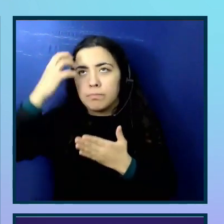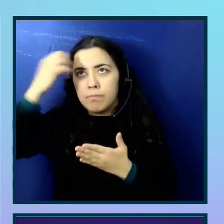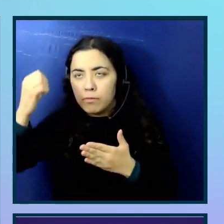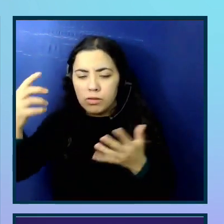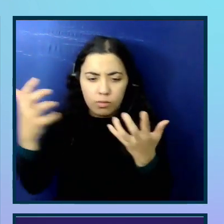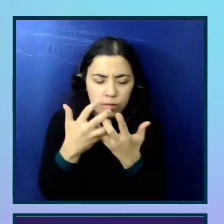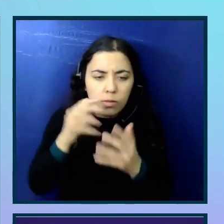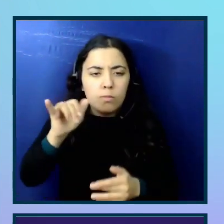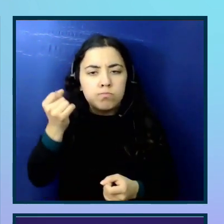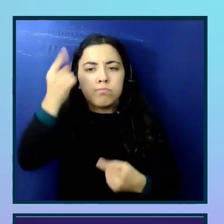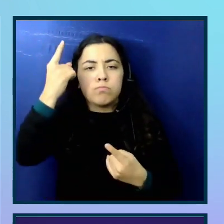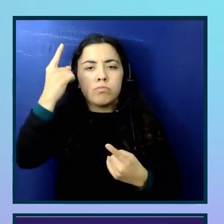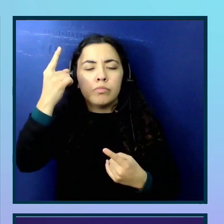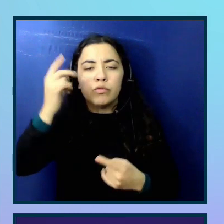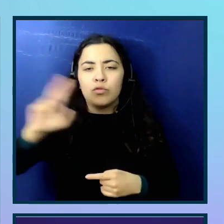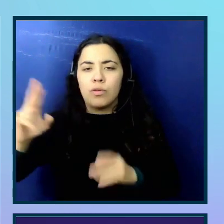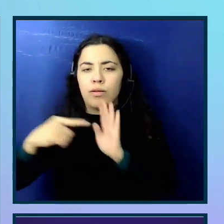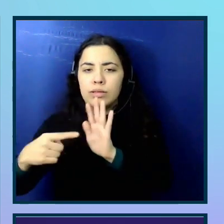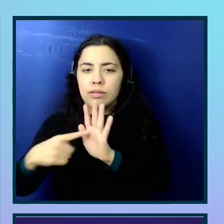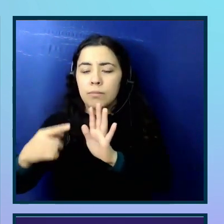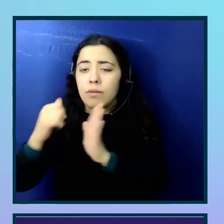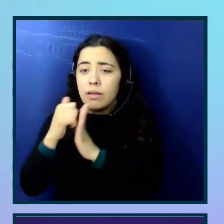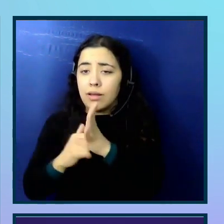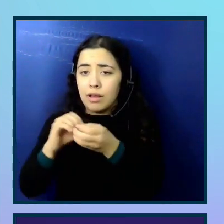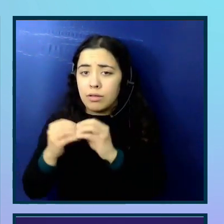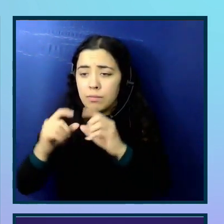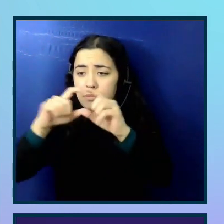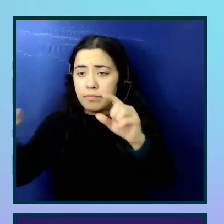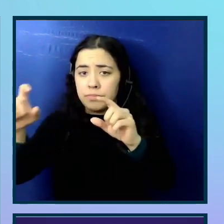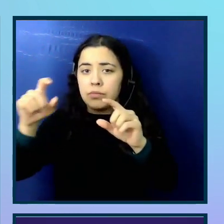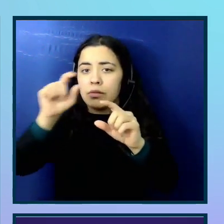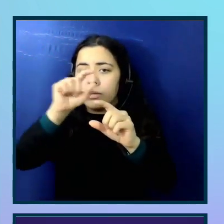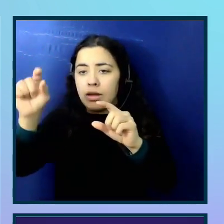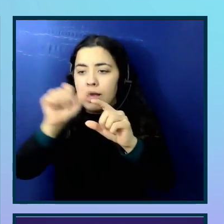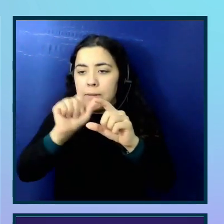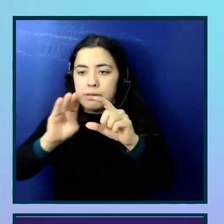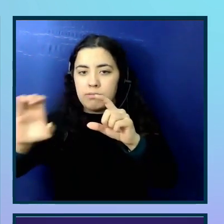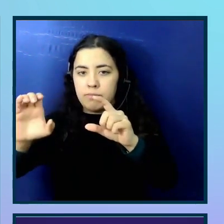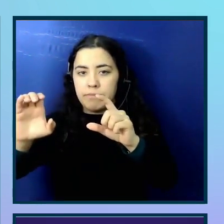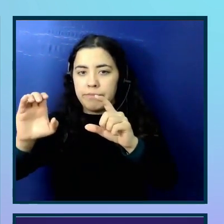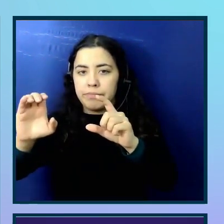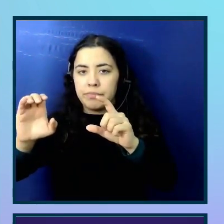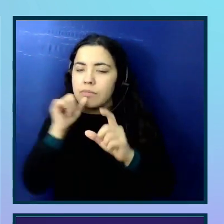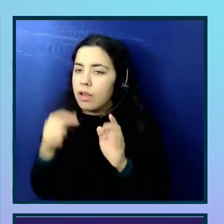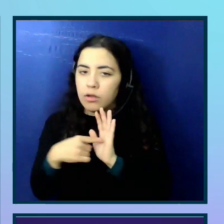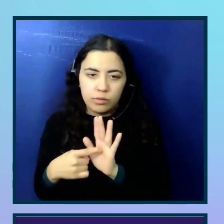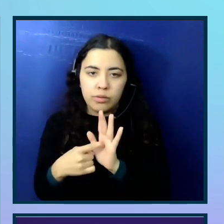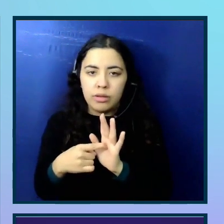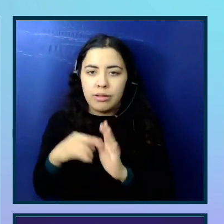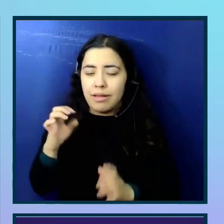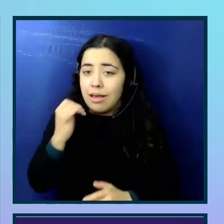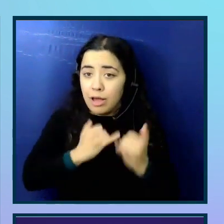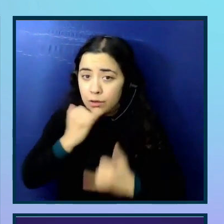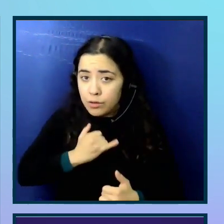examples of form elements. One says account number, and it has ABC in it. Instead of showing the inline error, it